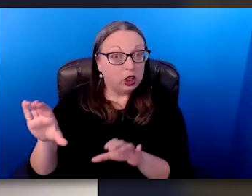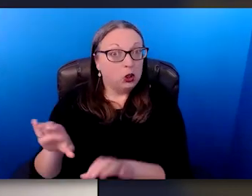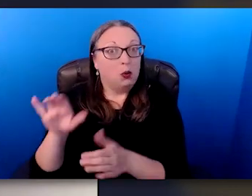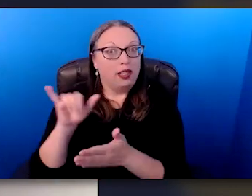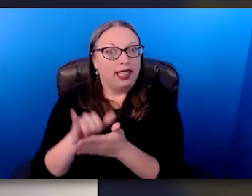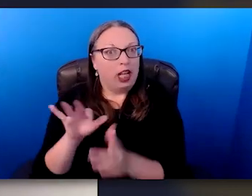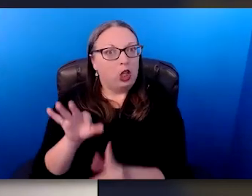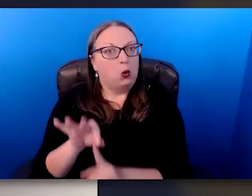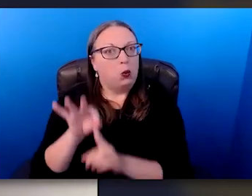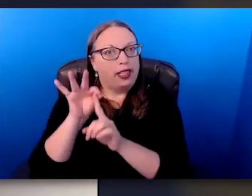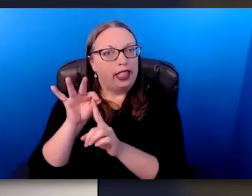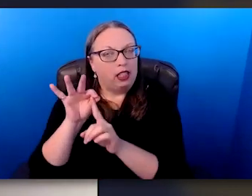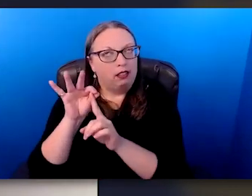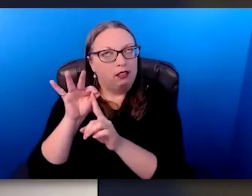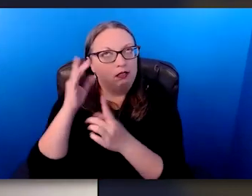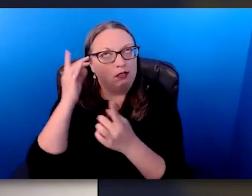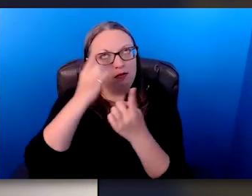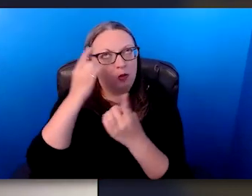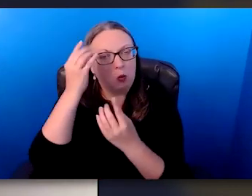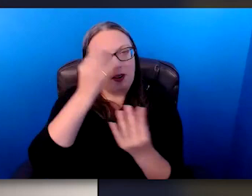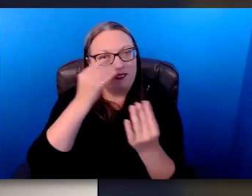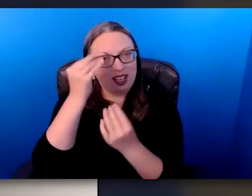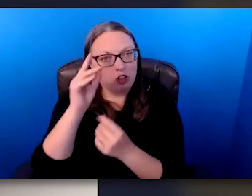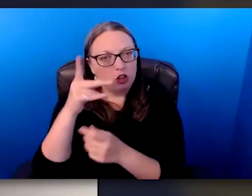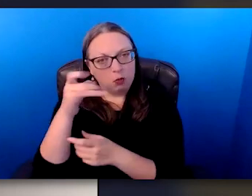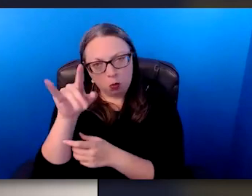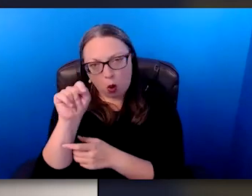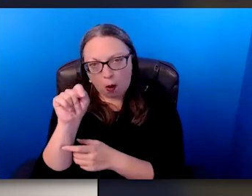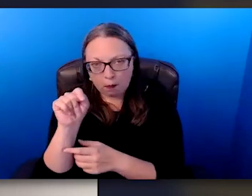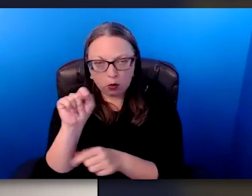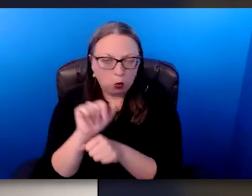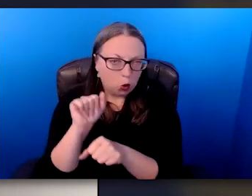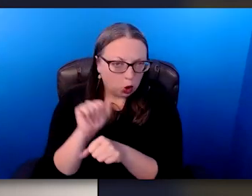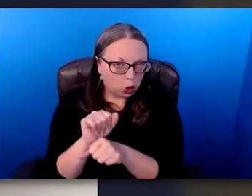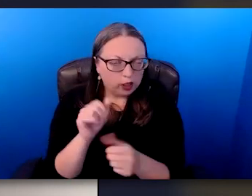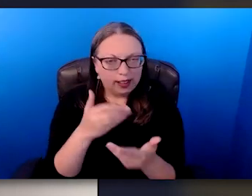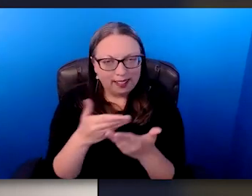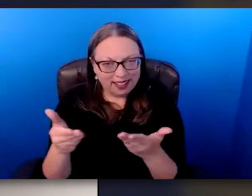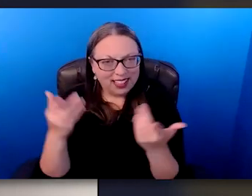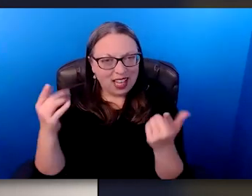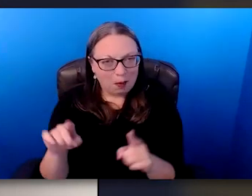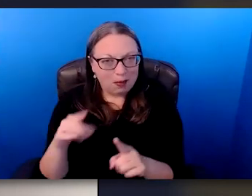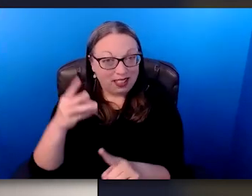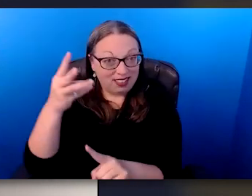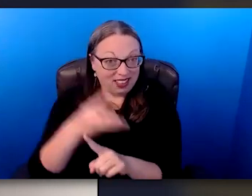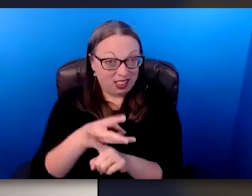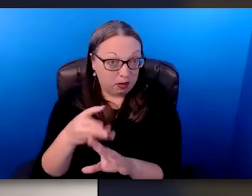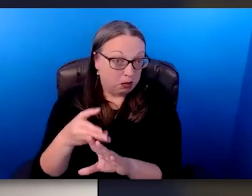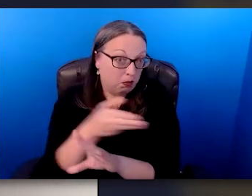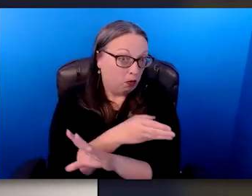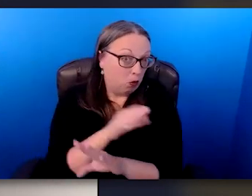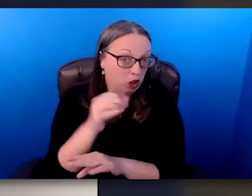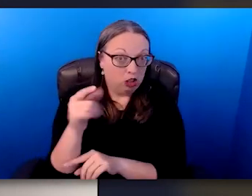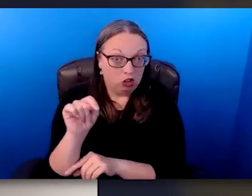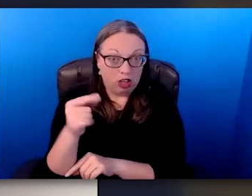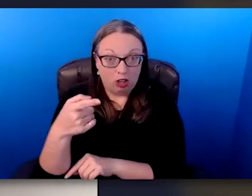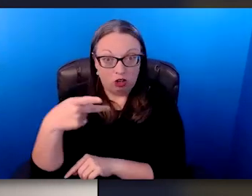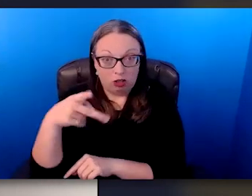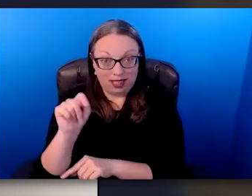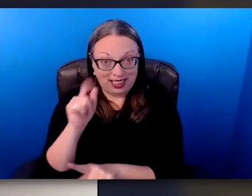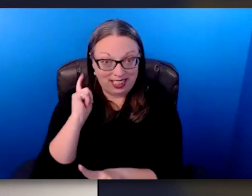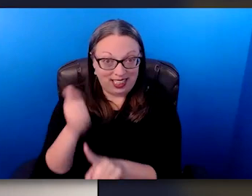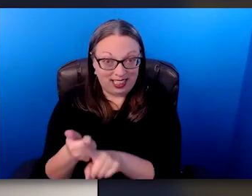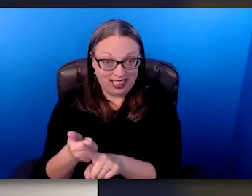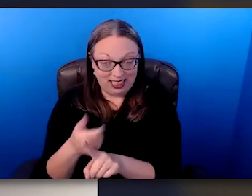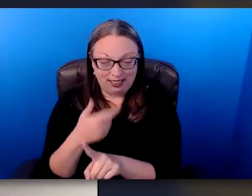prompt work that was going on, you know, 6 months before ChatGPT hit, and said,